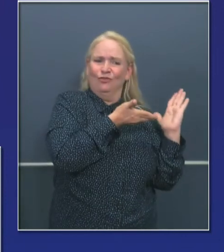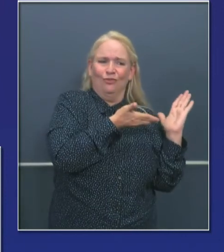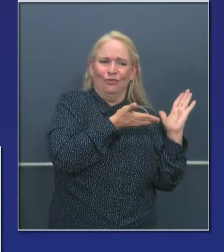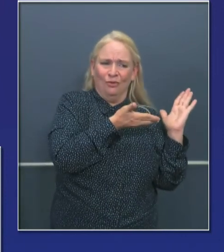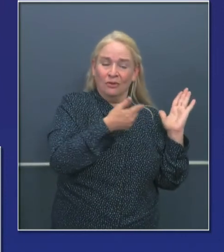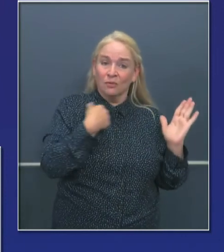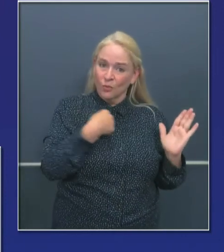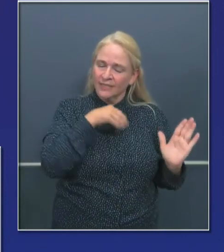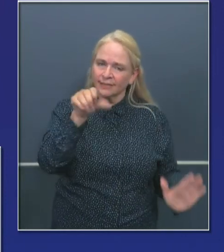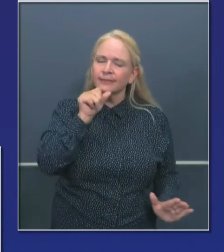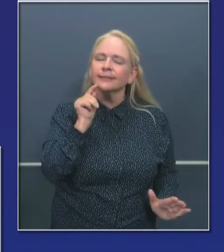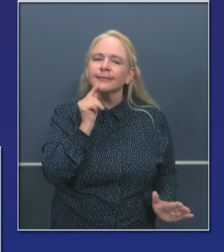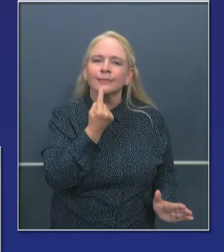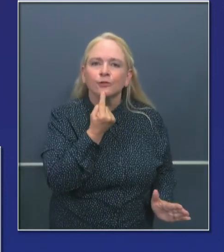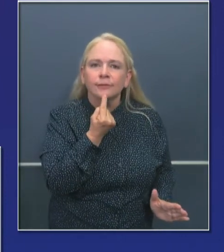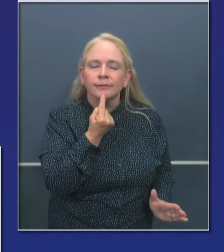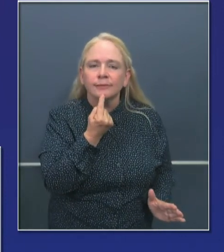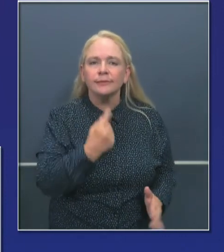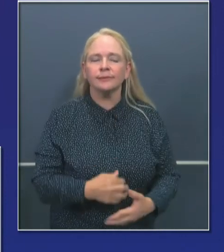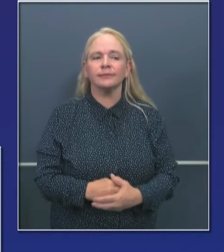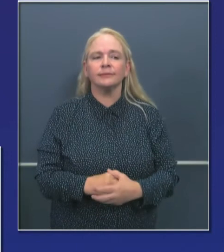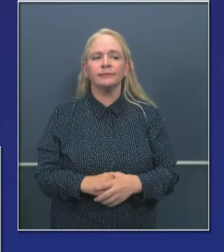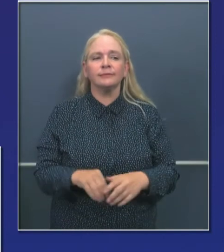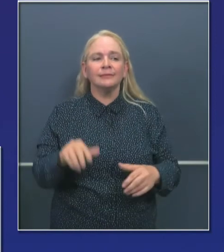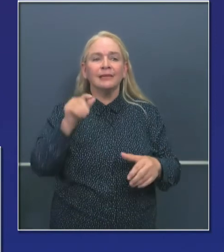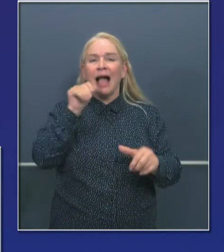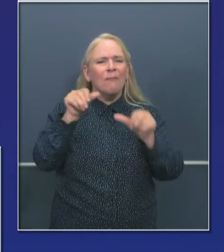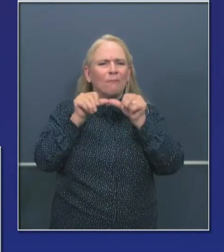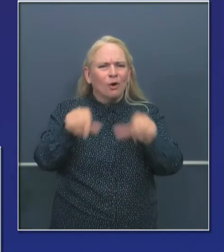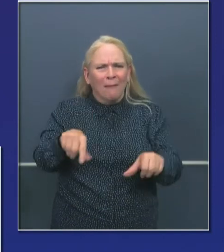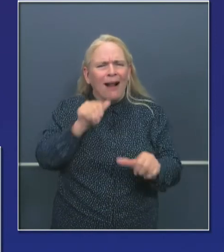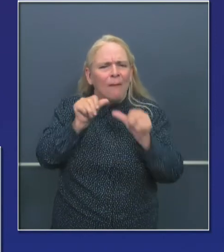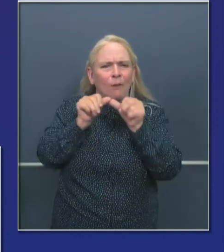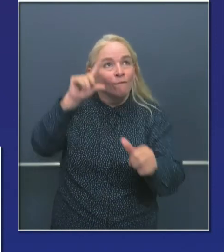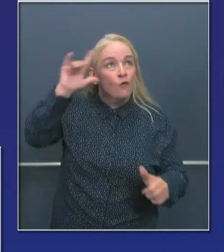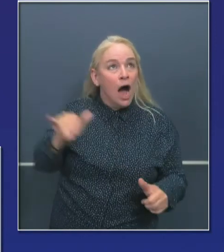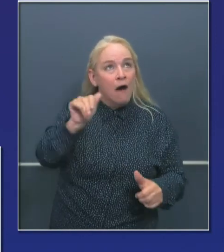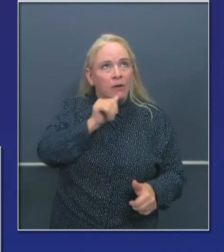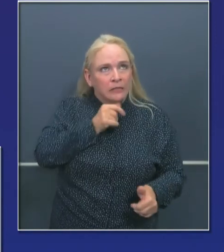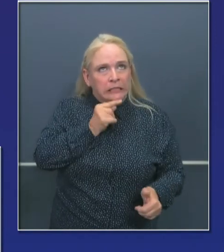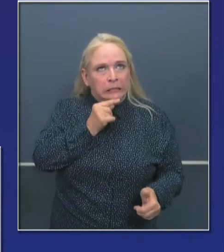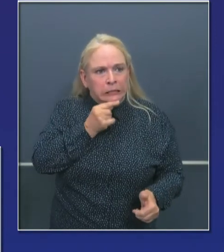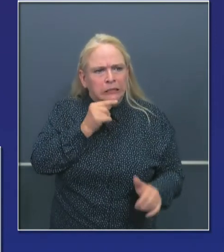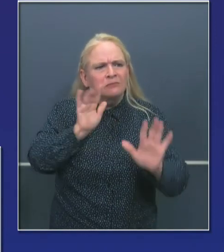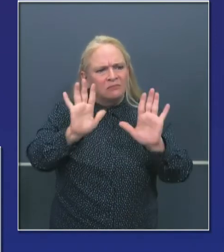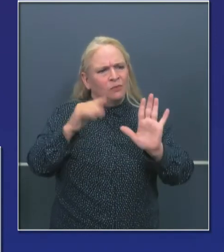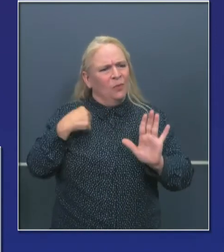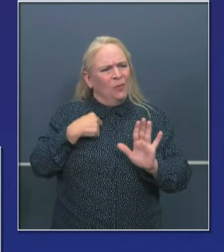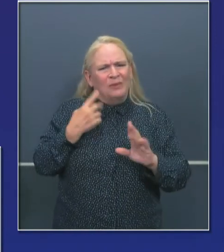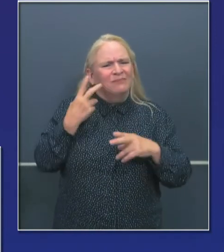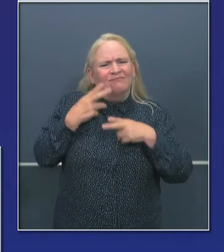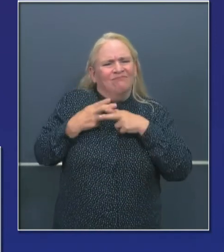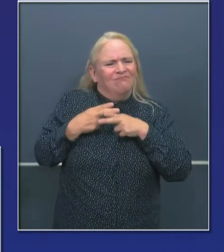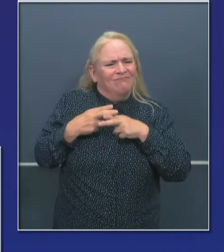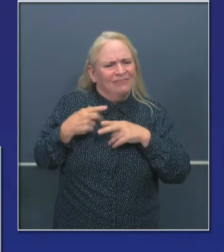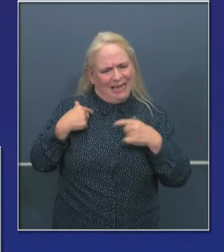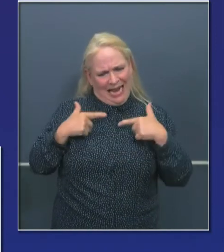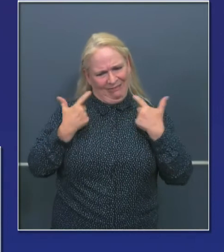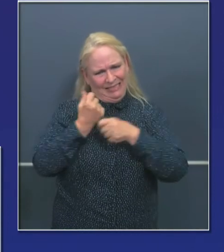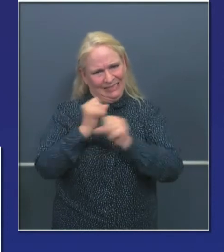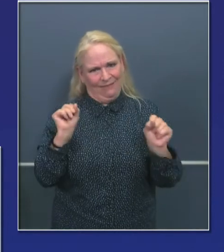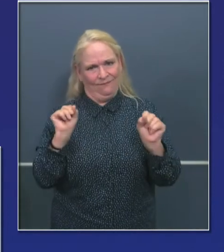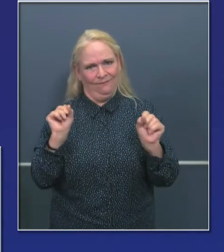living in. A moment, it's not permanent, a moment that we'll get through together, but we have to continue to fight